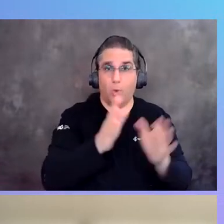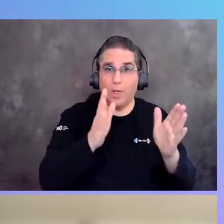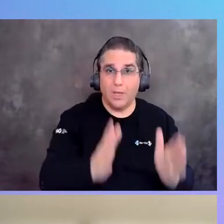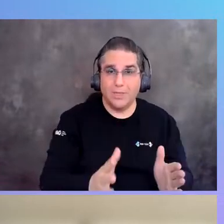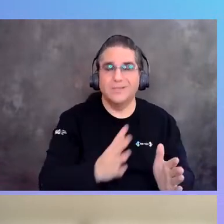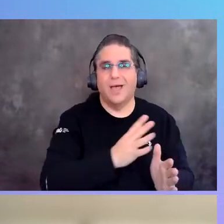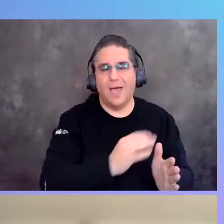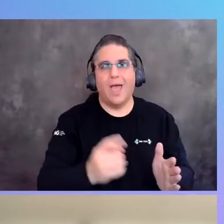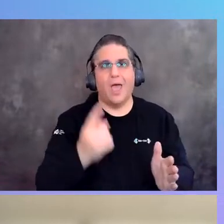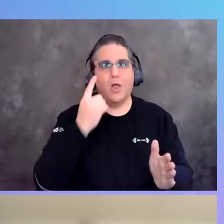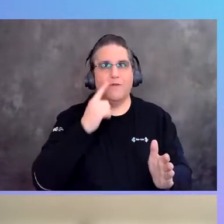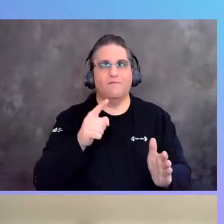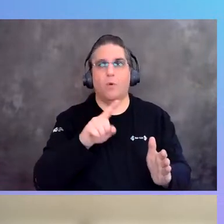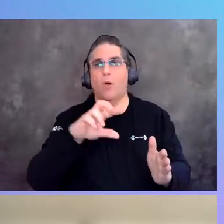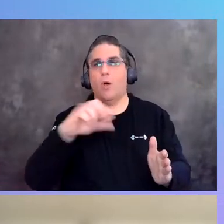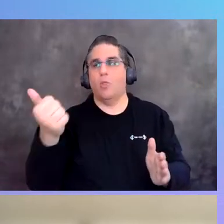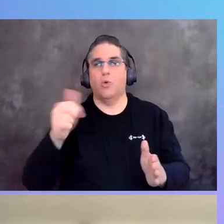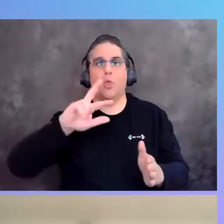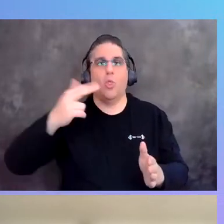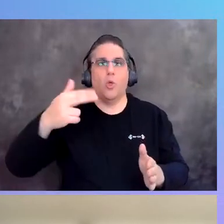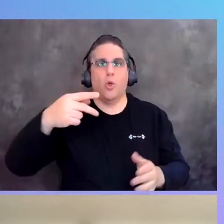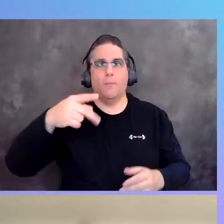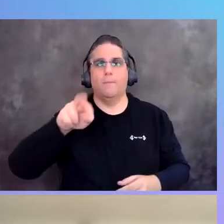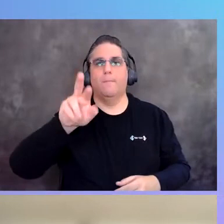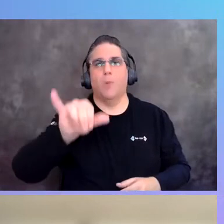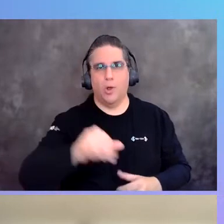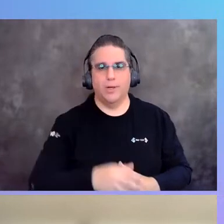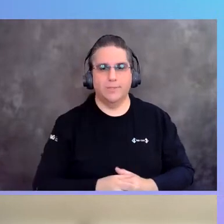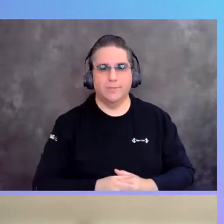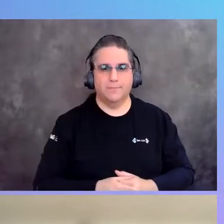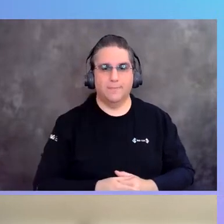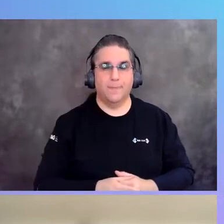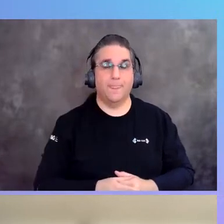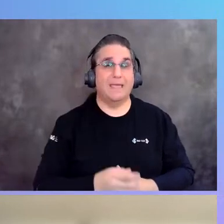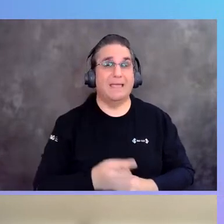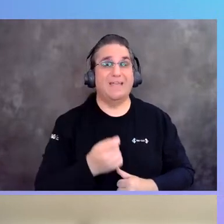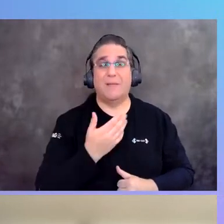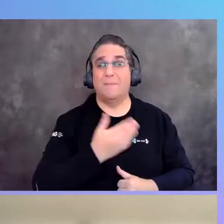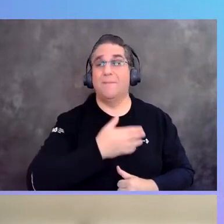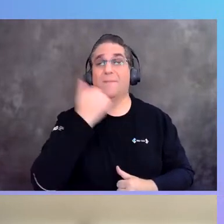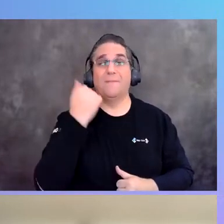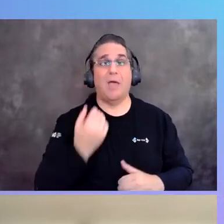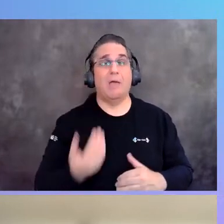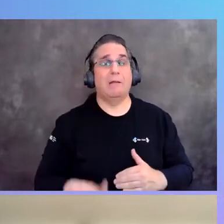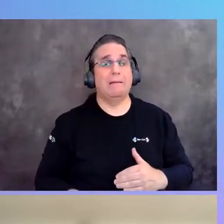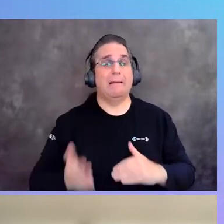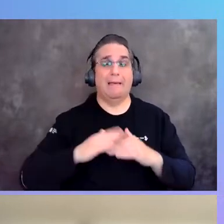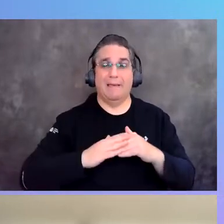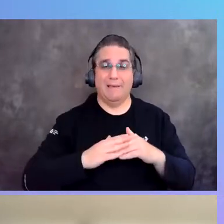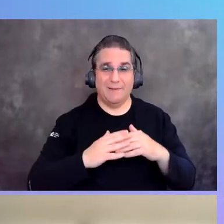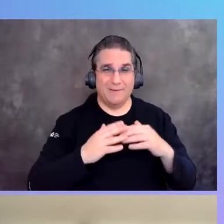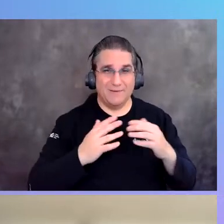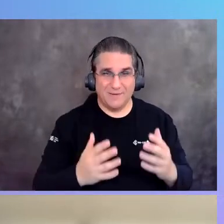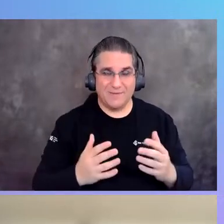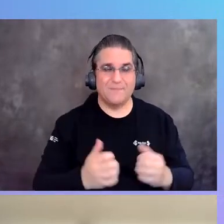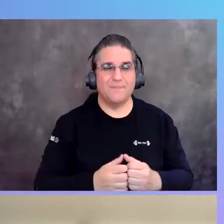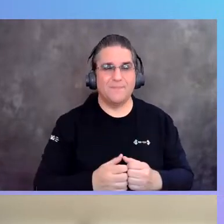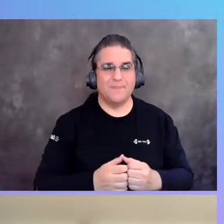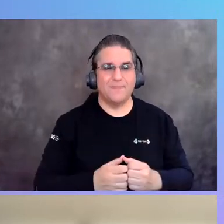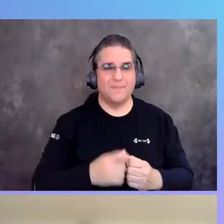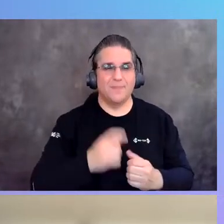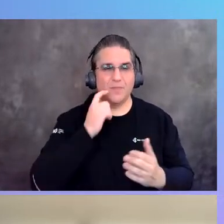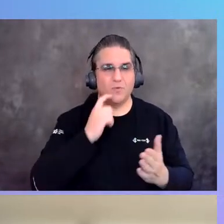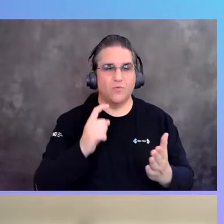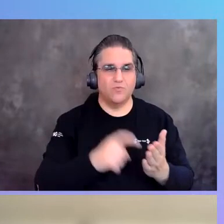when working in third parties. And some additional icing on the cake were we were recognised as a Stonewall top